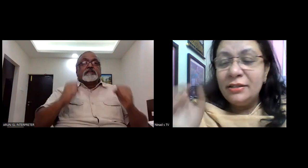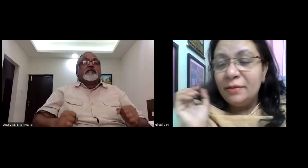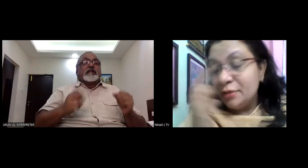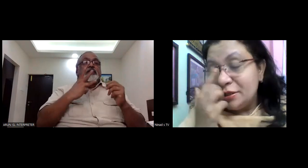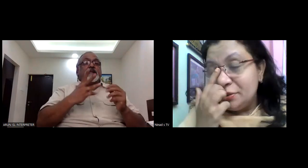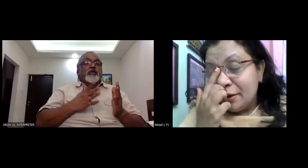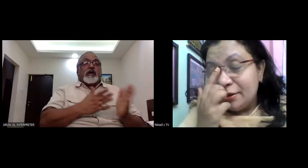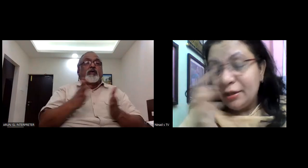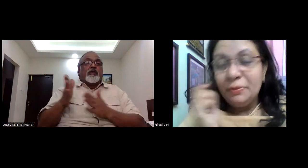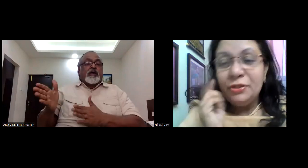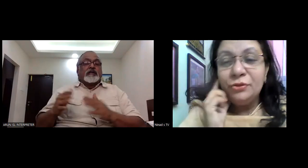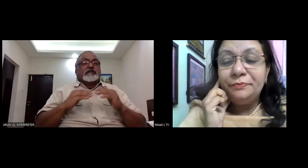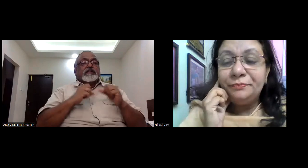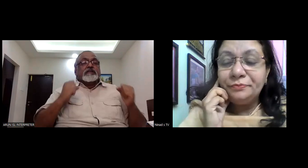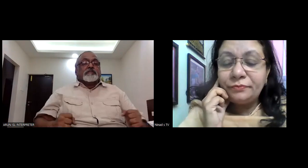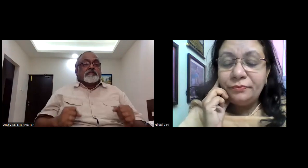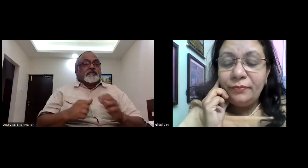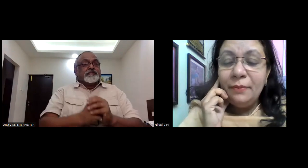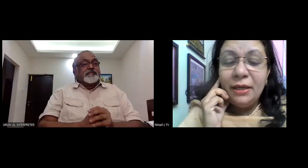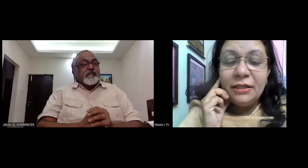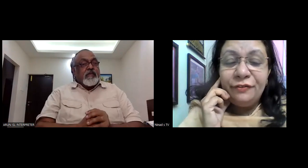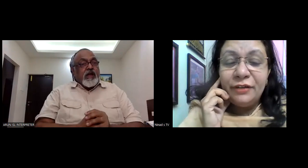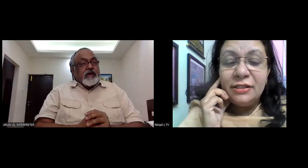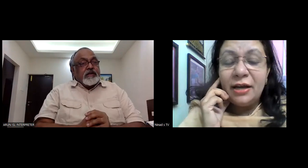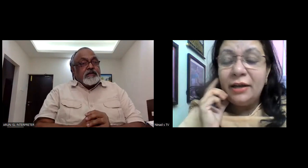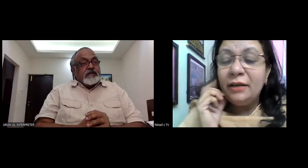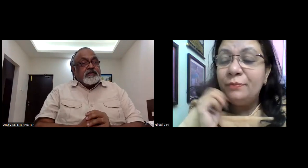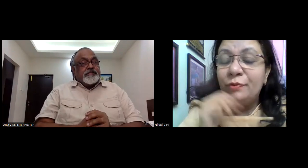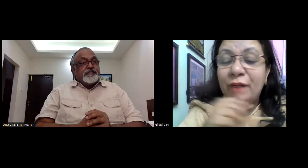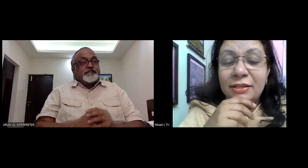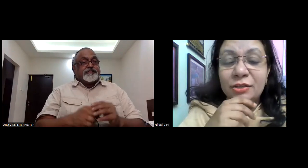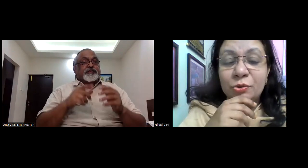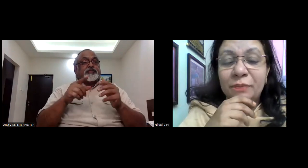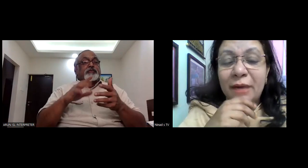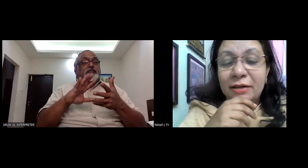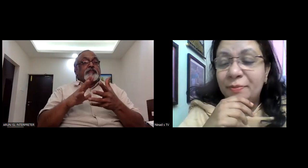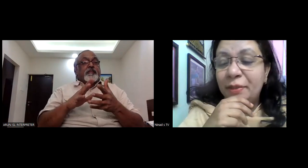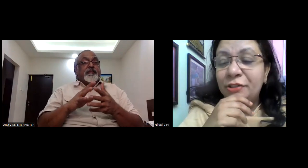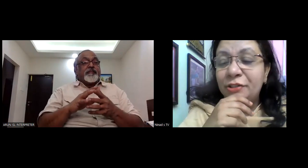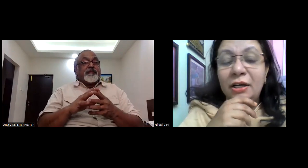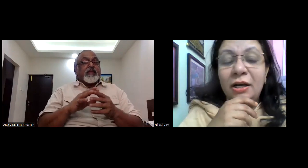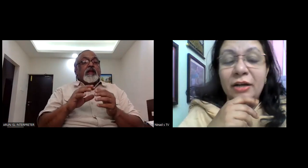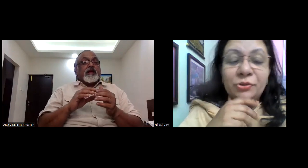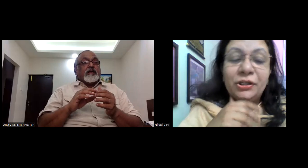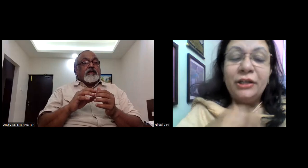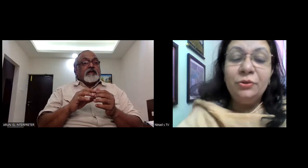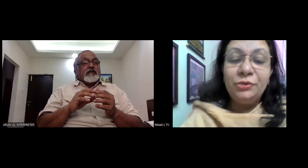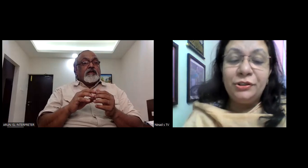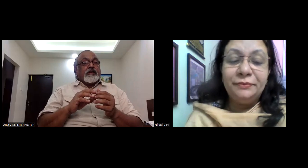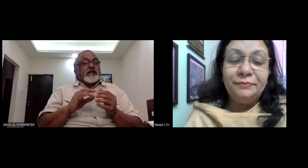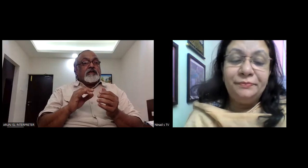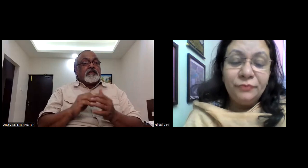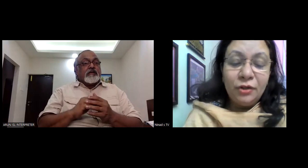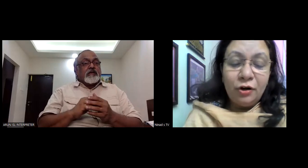governance system, so that you are able to make a difference and improvise the social participation and social